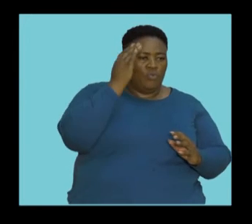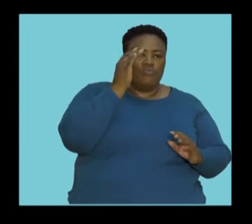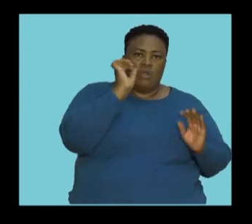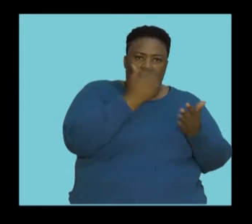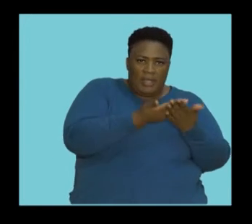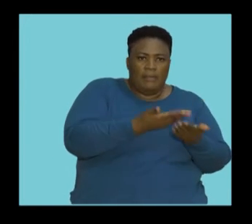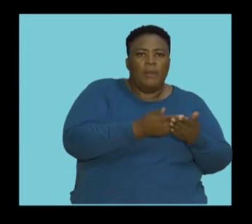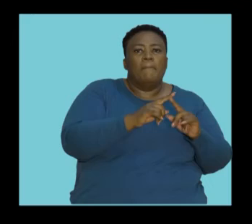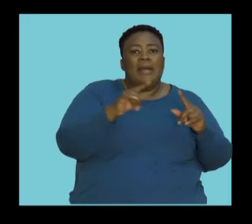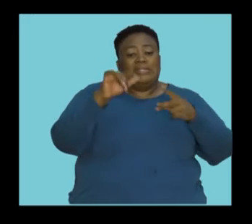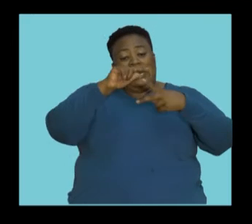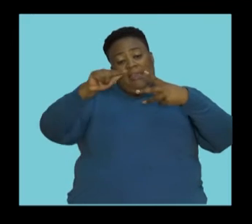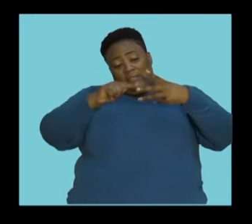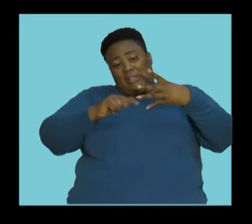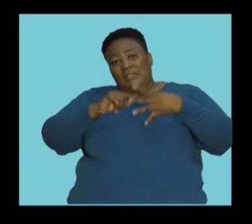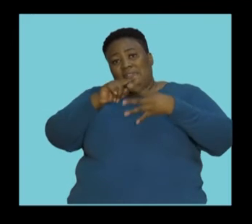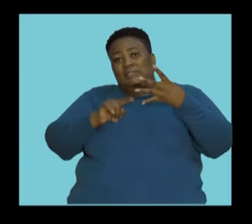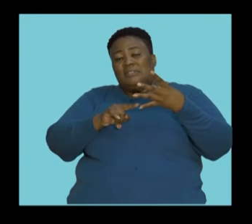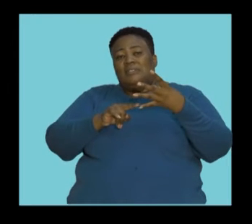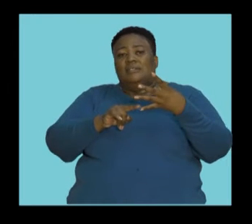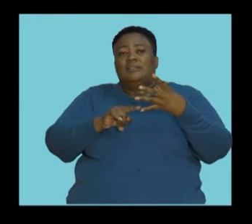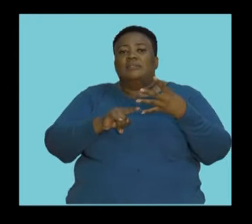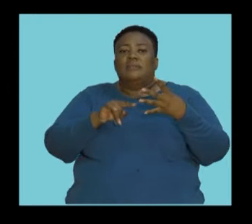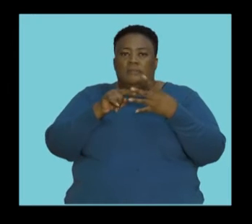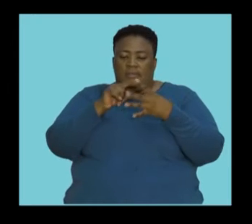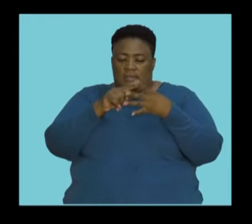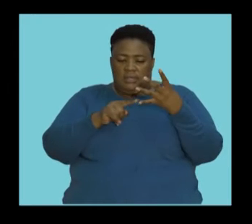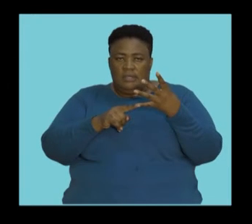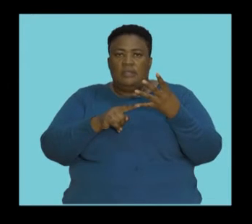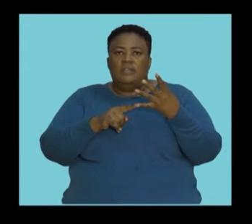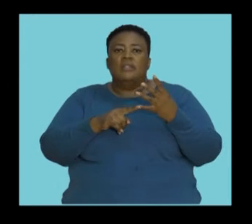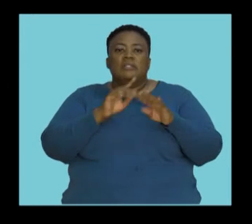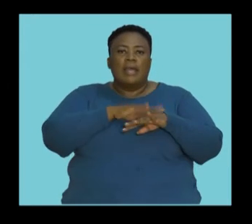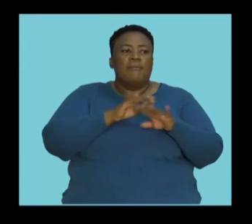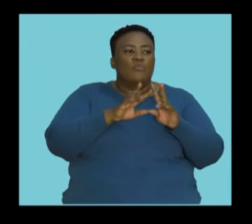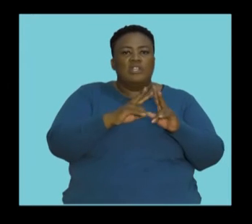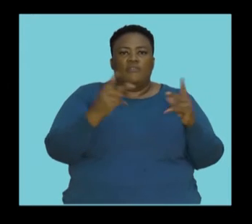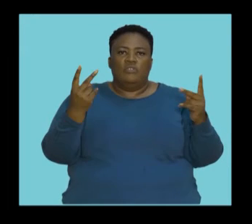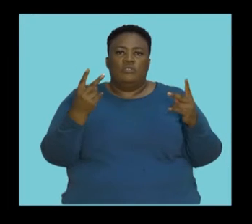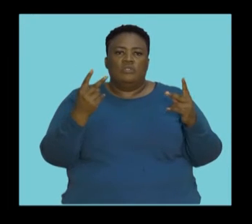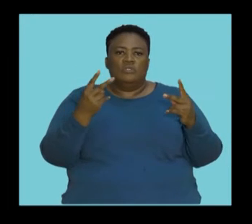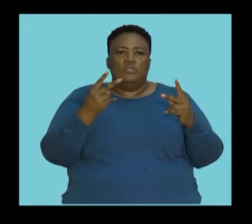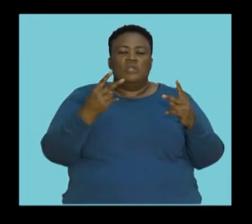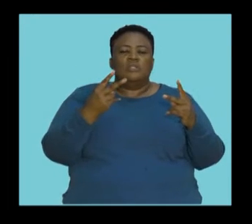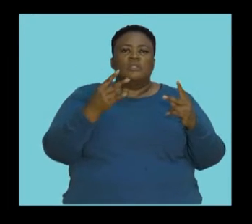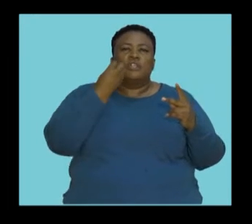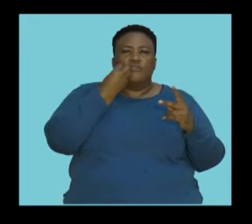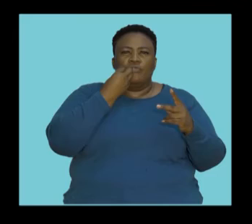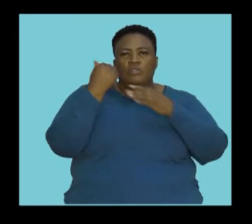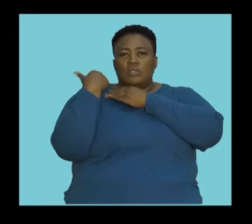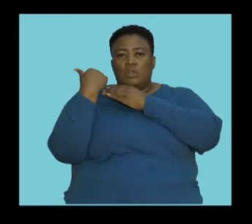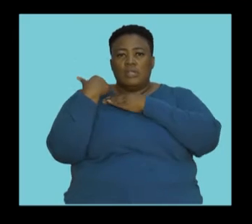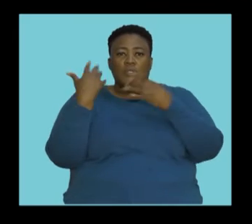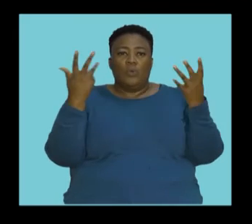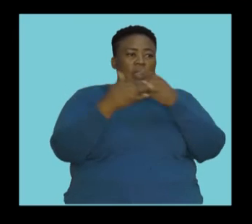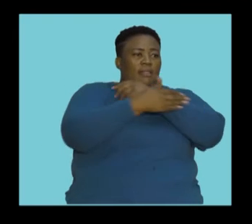of that food availability. And that's essentially what we're talking about when we differentiate the levels of food security in the